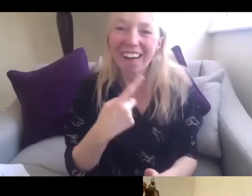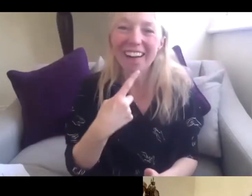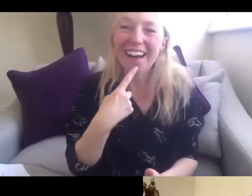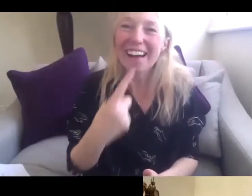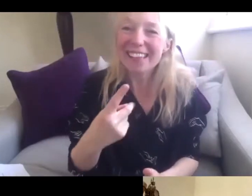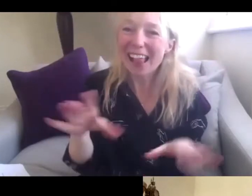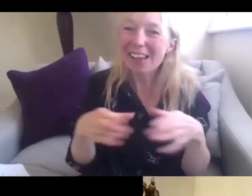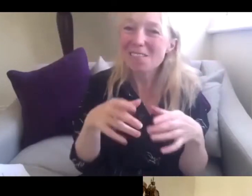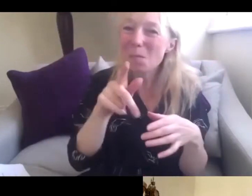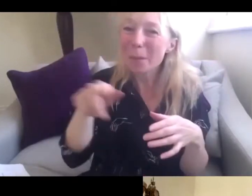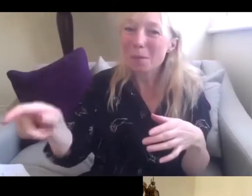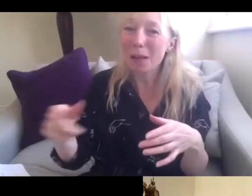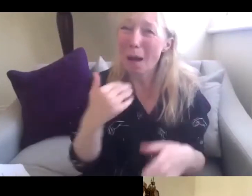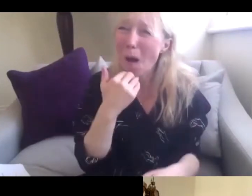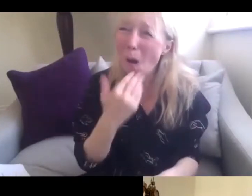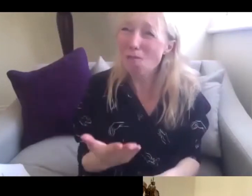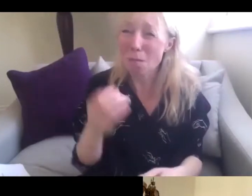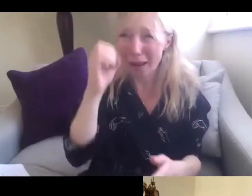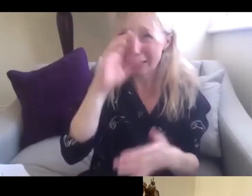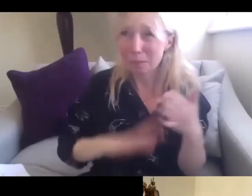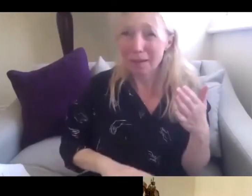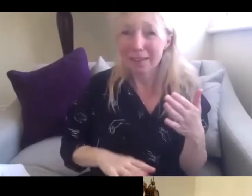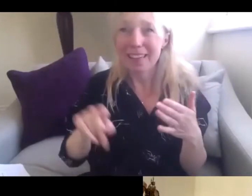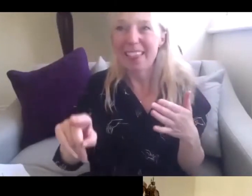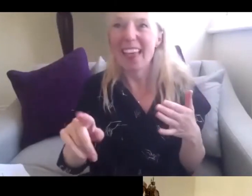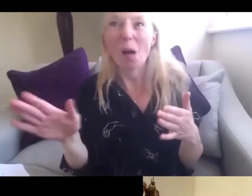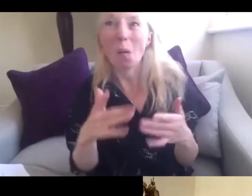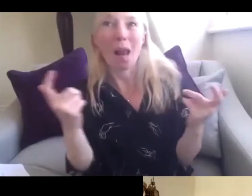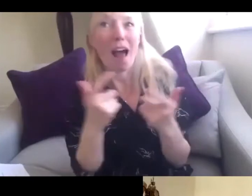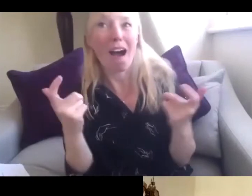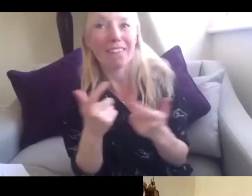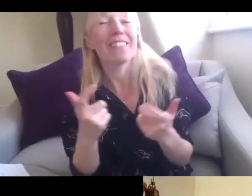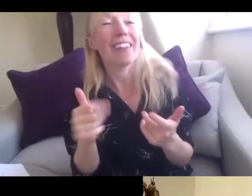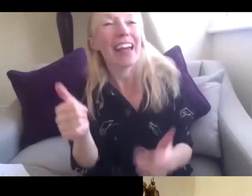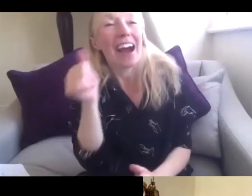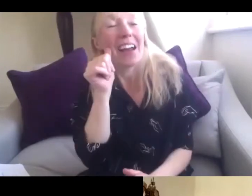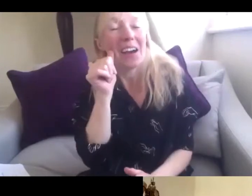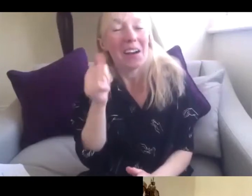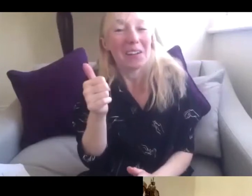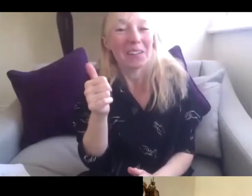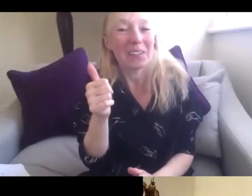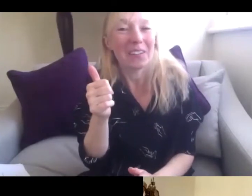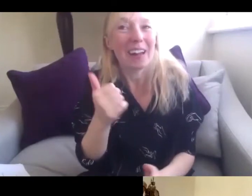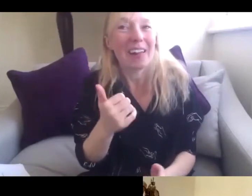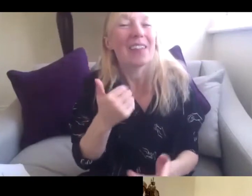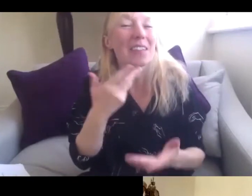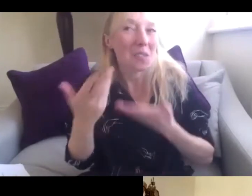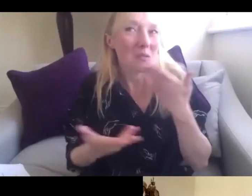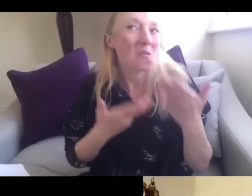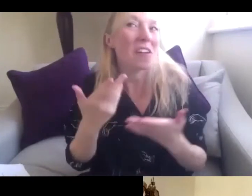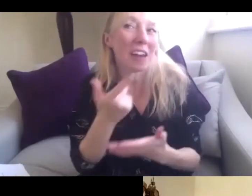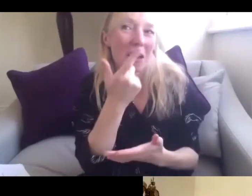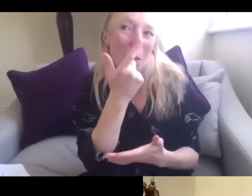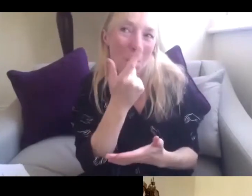a horrible experience that I've had and they all laugh. And that's when I know that the story has the potential to, you